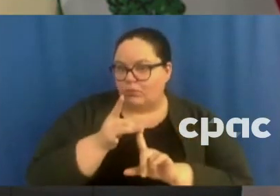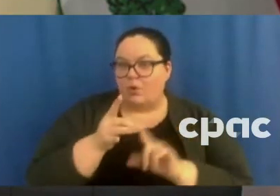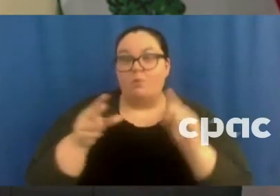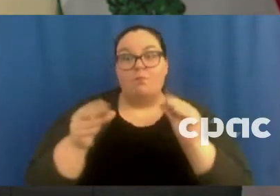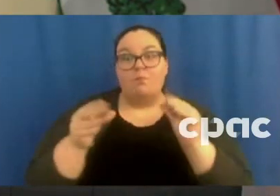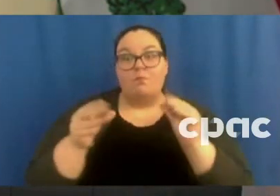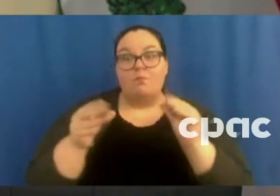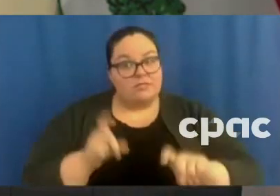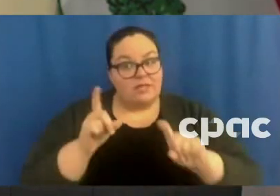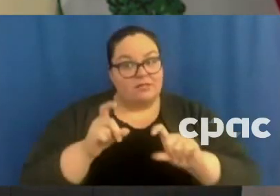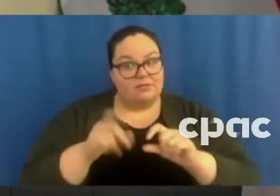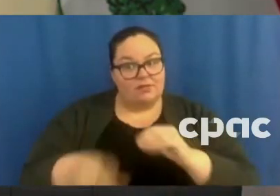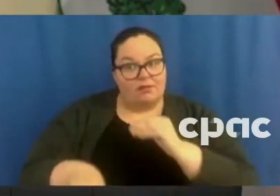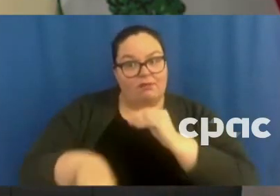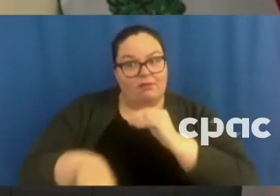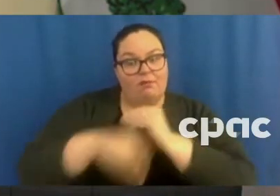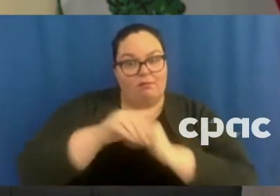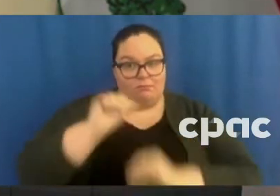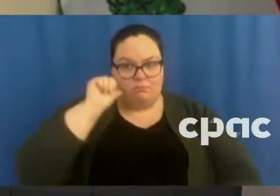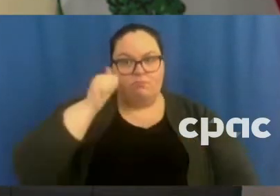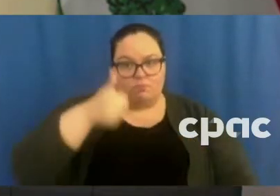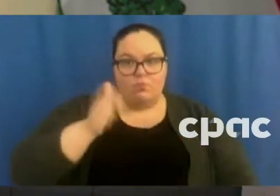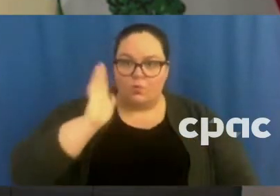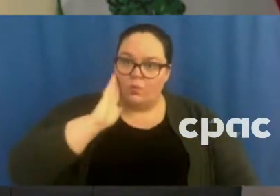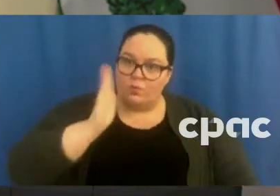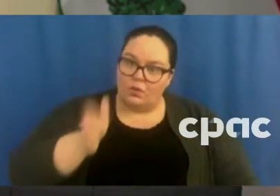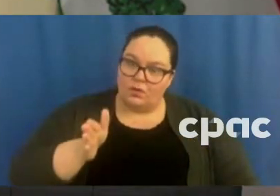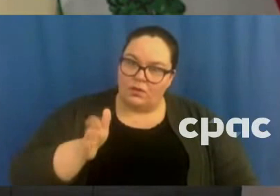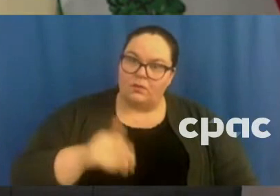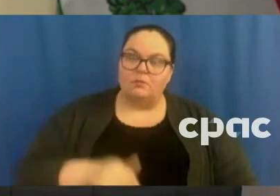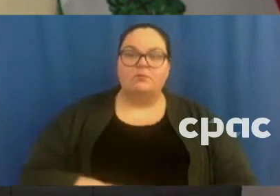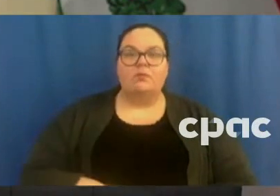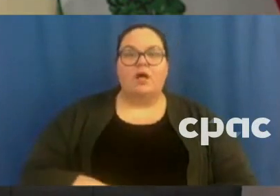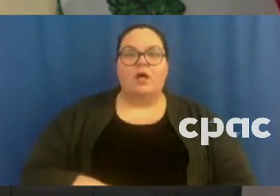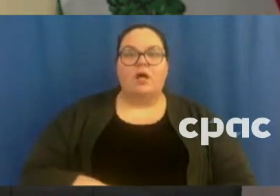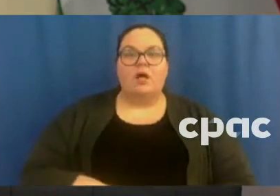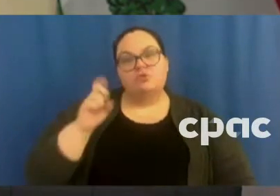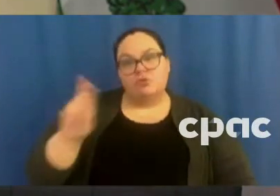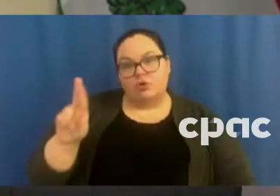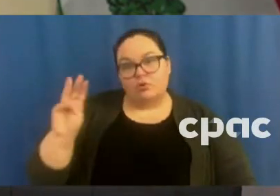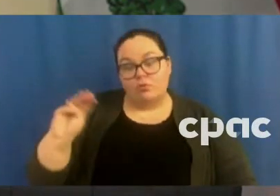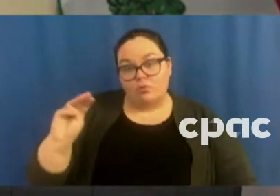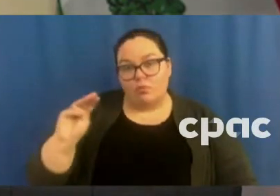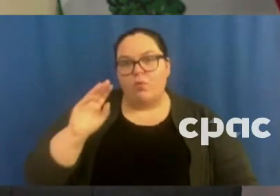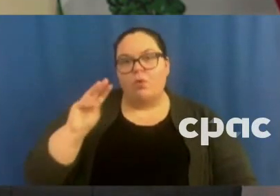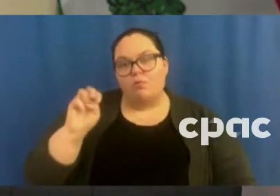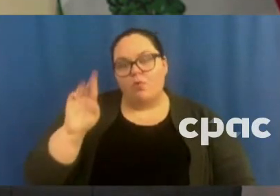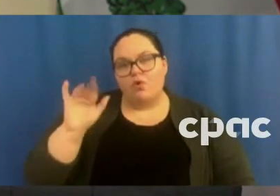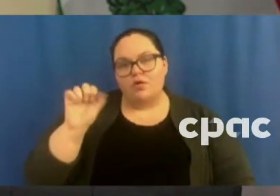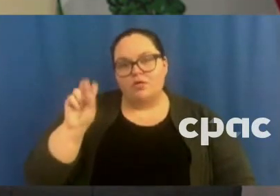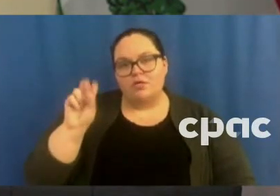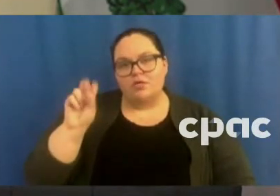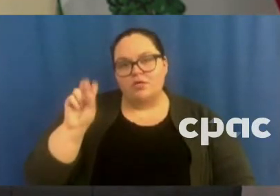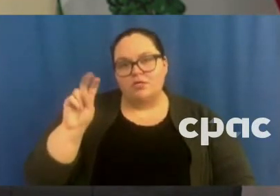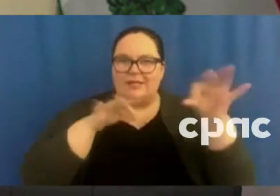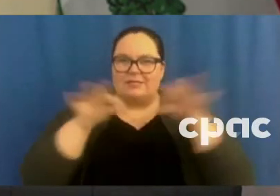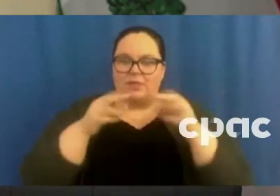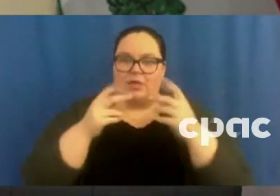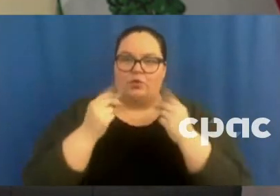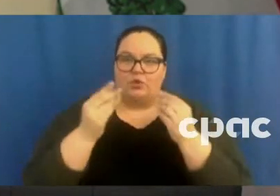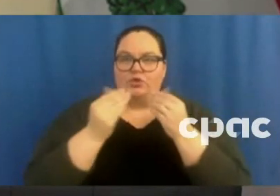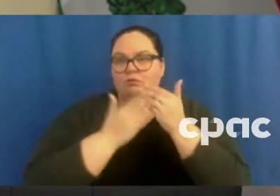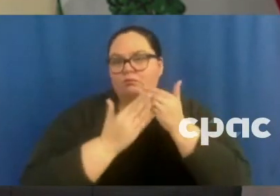protocols tomorrow, and she will be providing specific instructions for Islanders in the next few